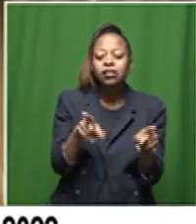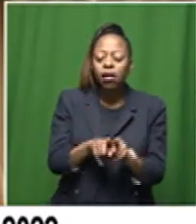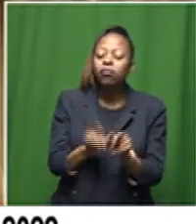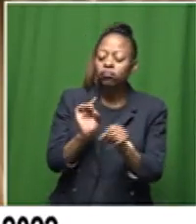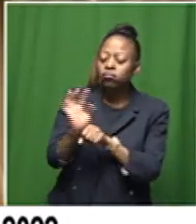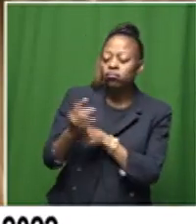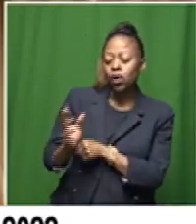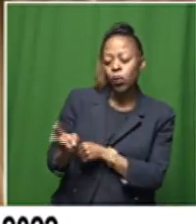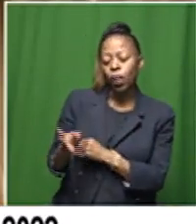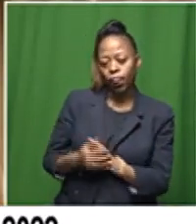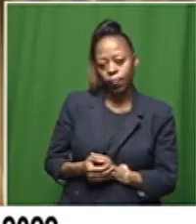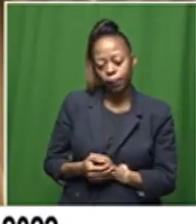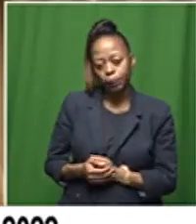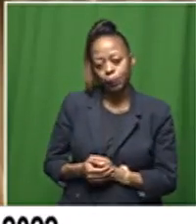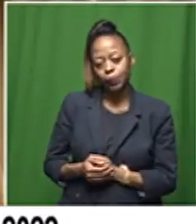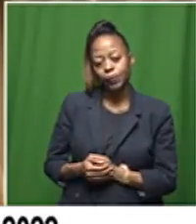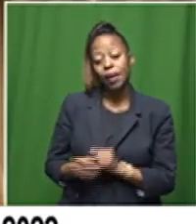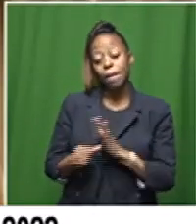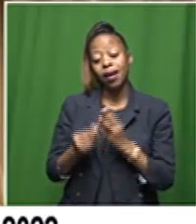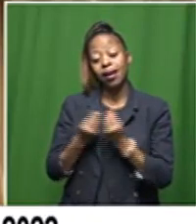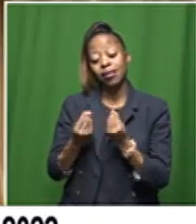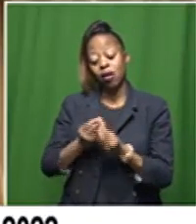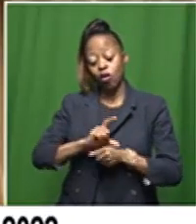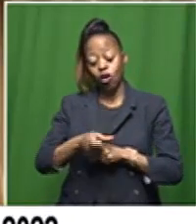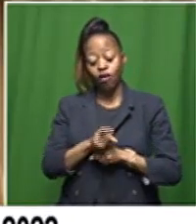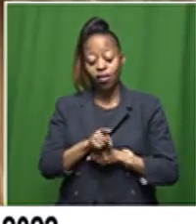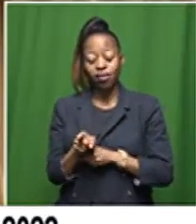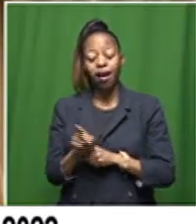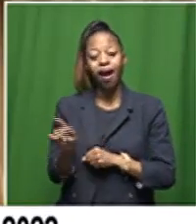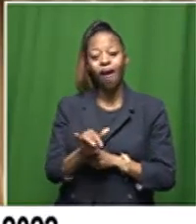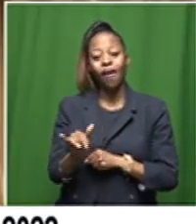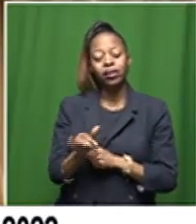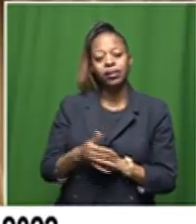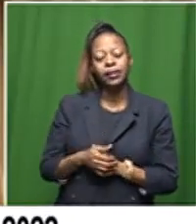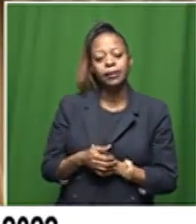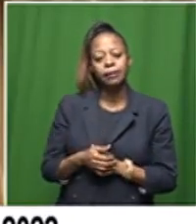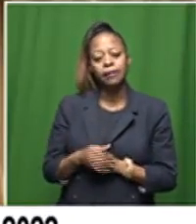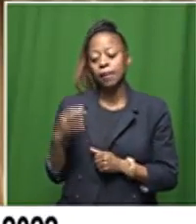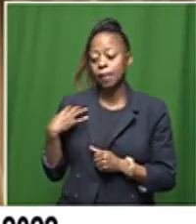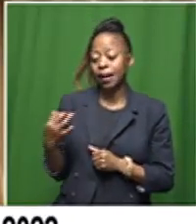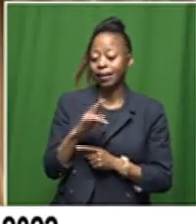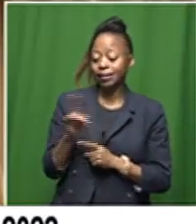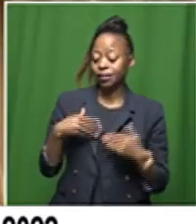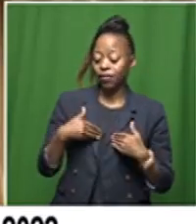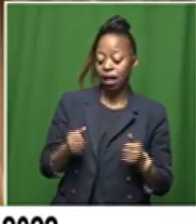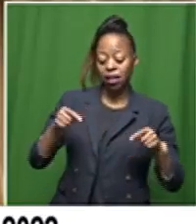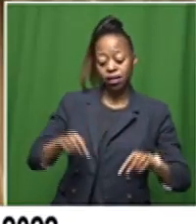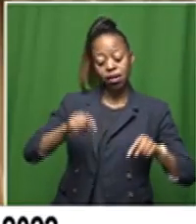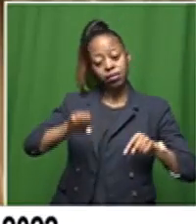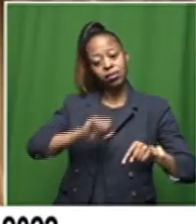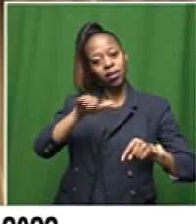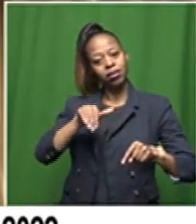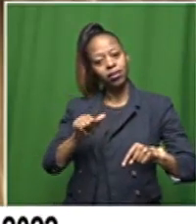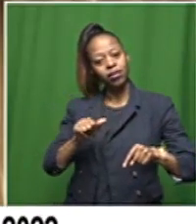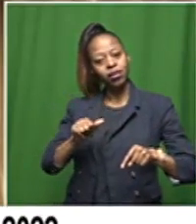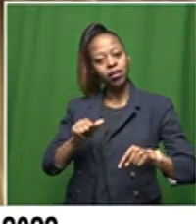with. One of the key features of this conference is the fact that the Ministry of Health of South Africa